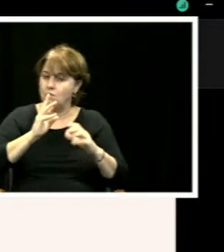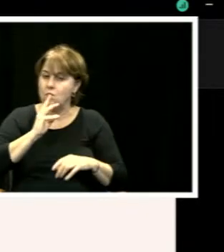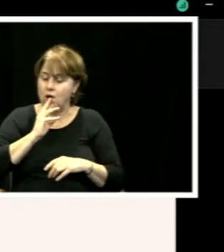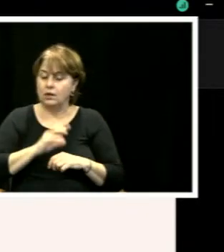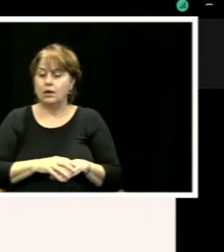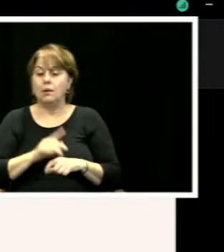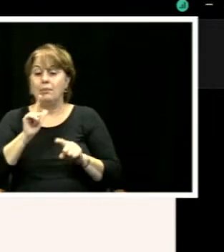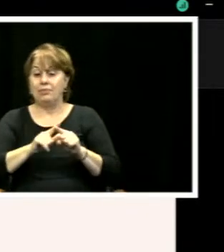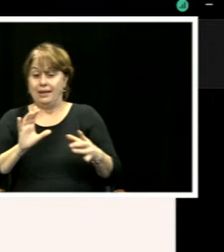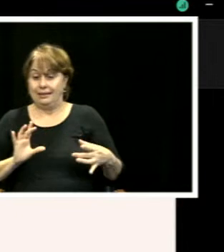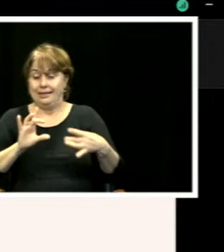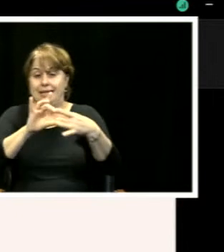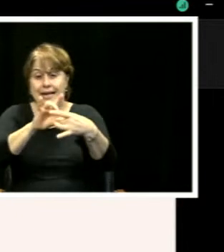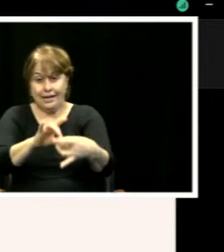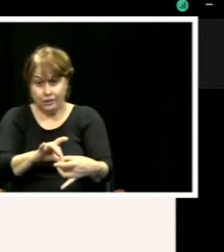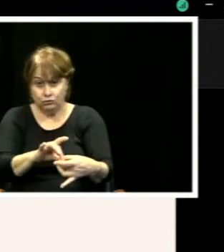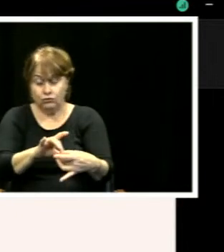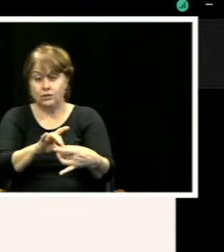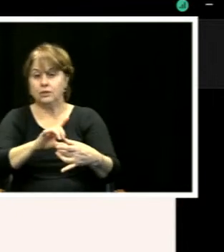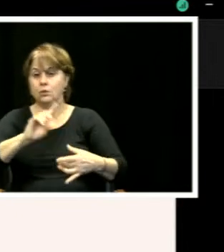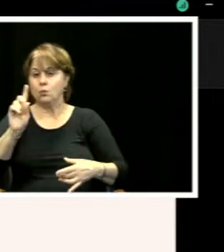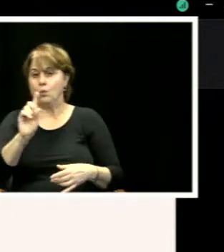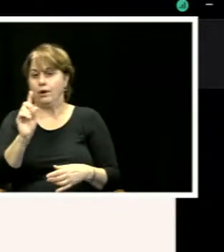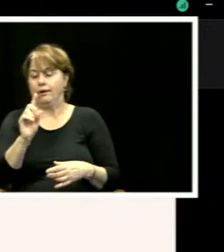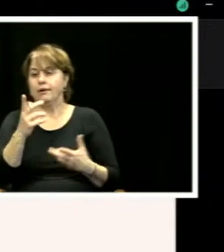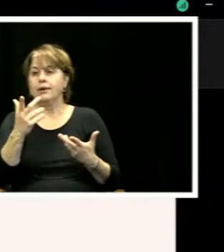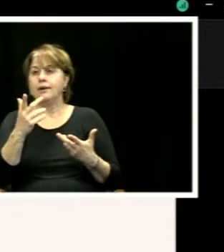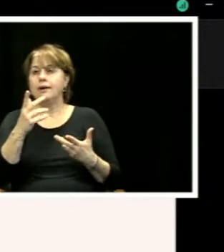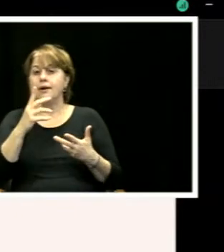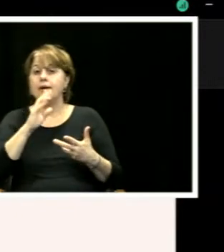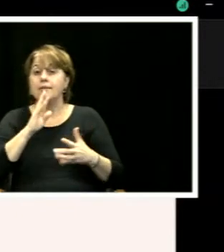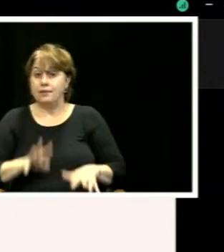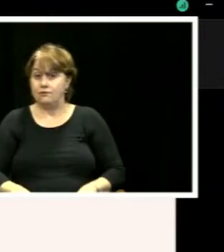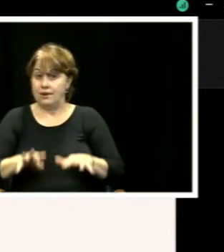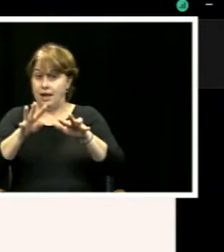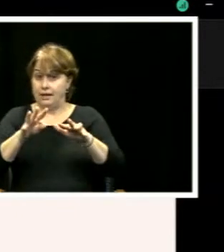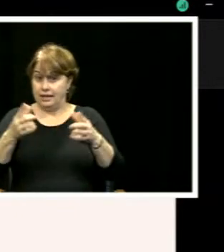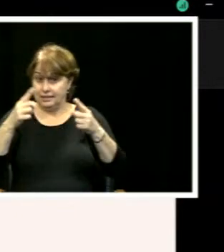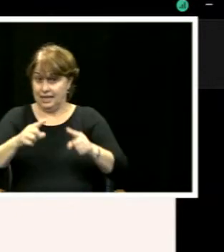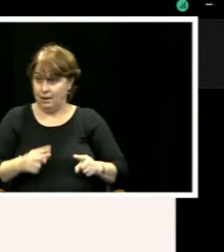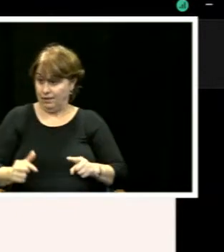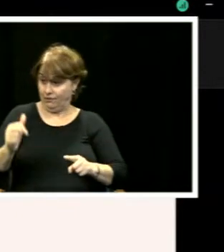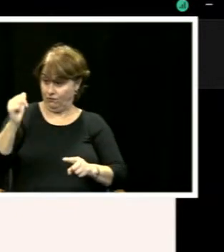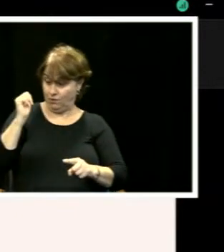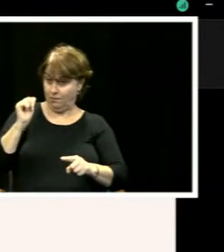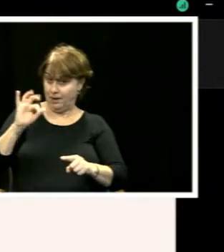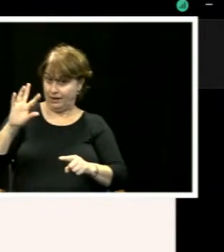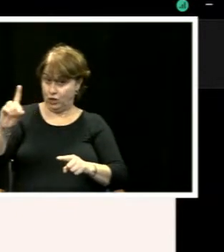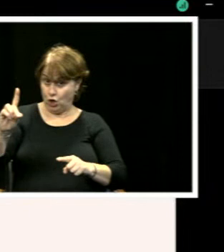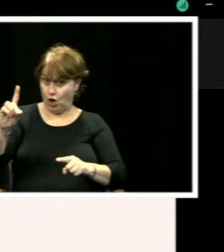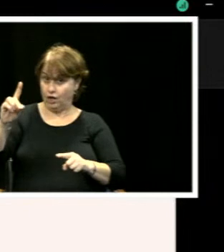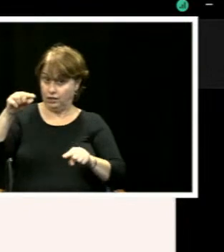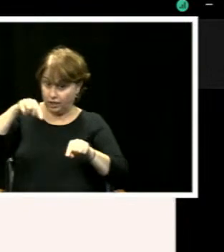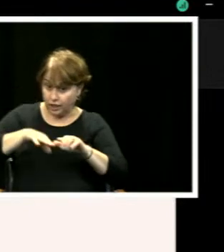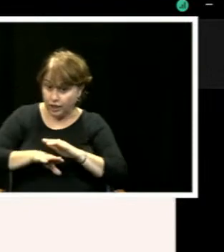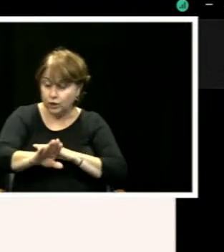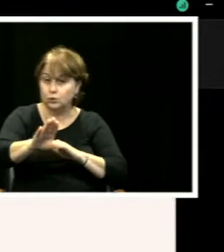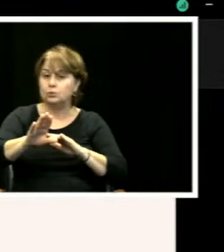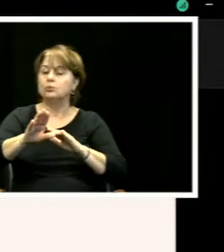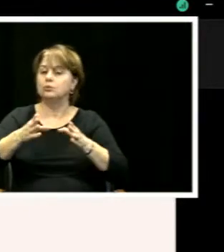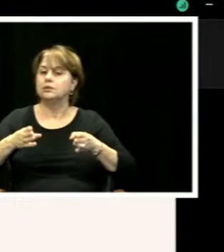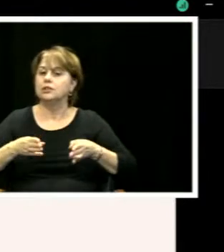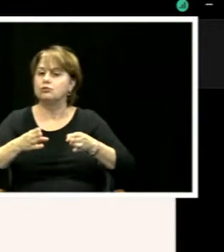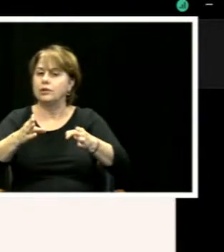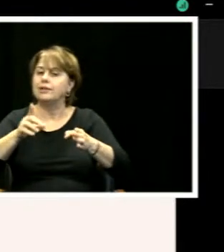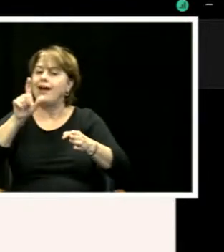pipe where that flooding is occurring in the backyard to the street would need to be done by the private property owner.